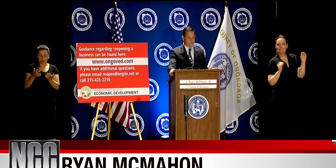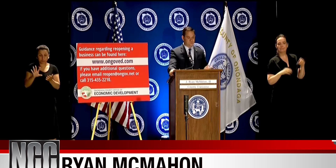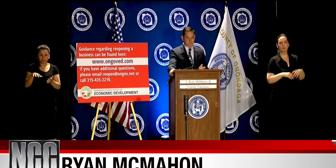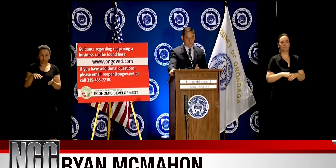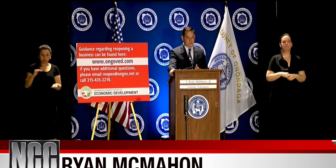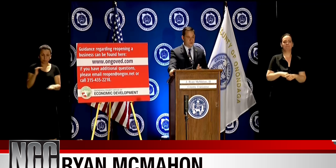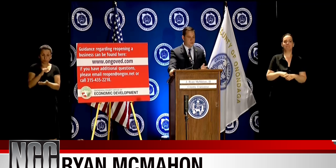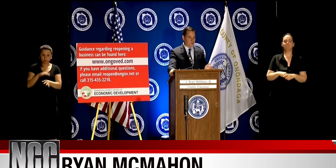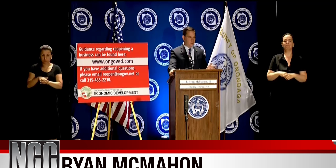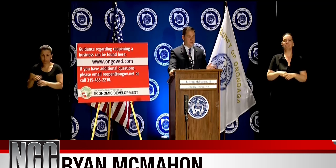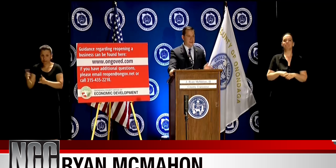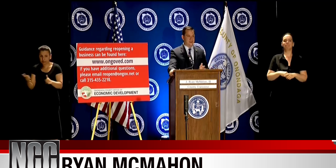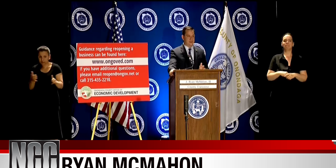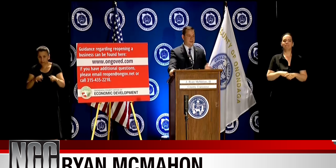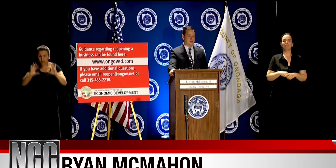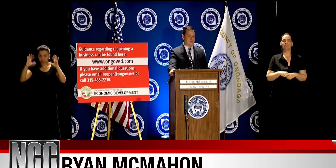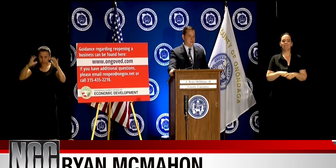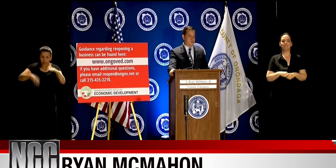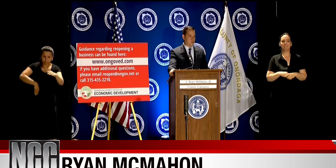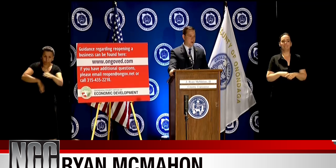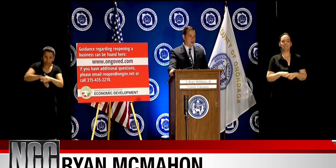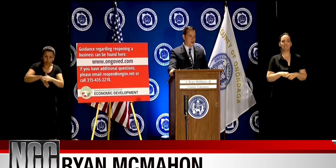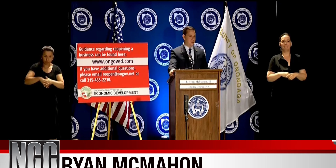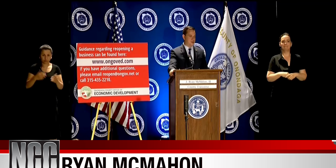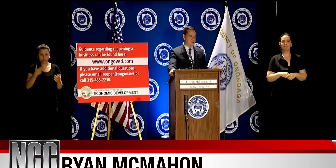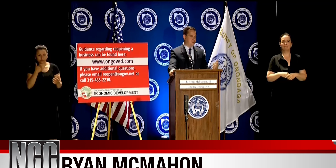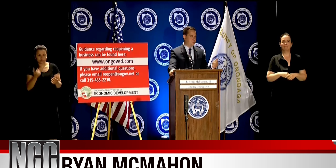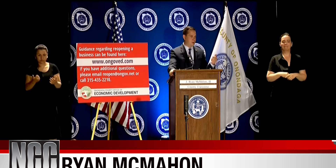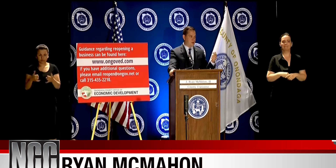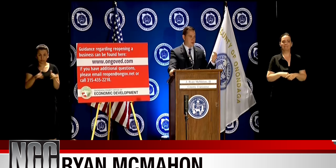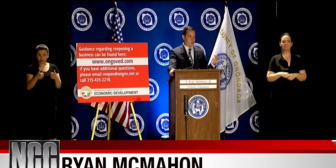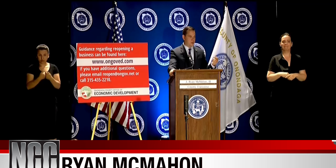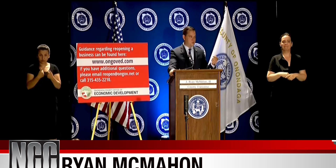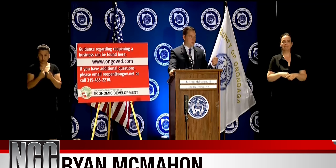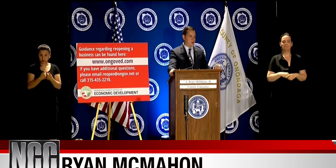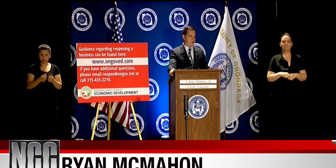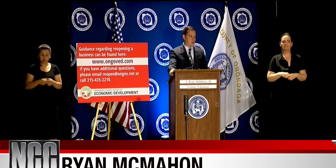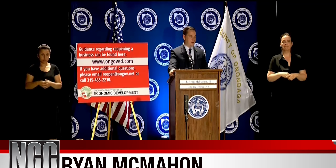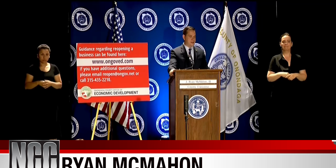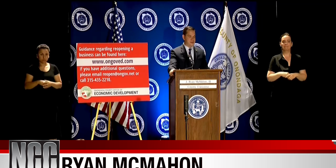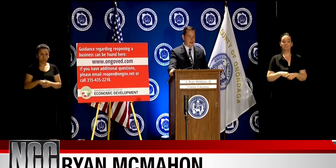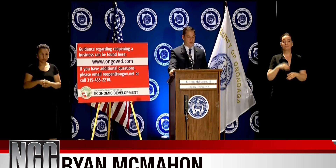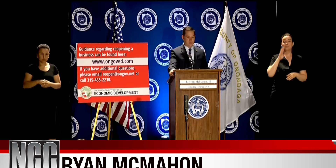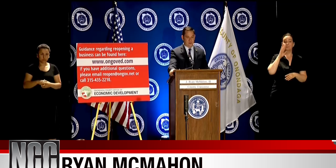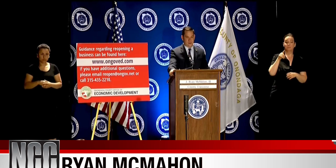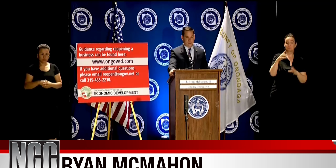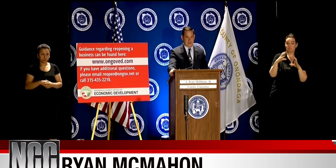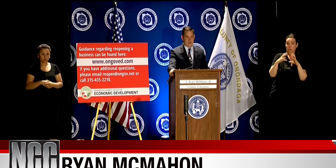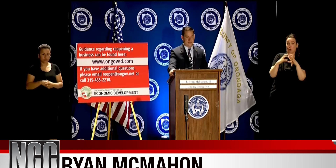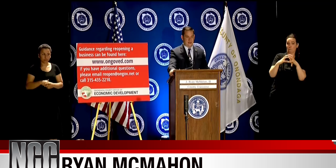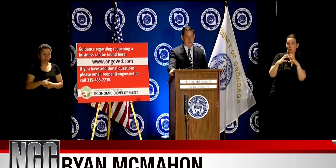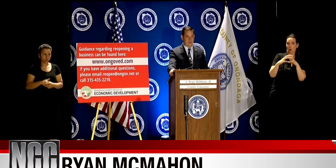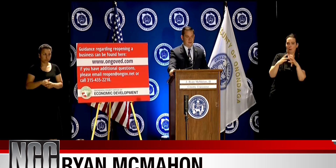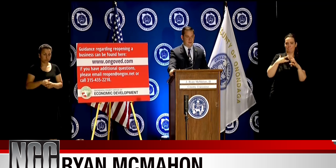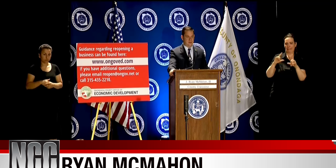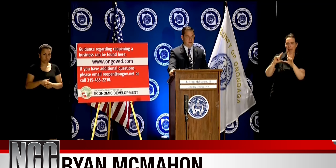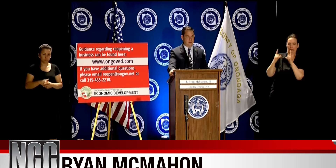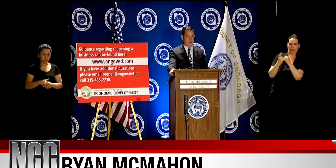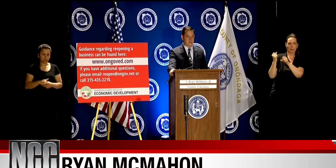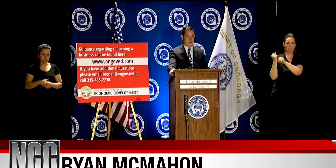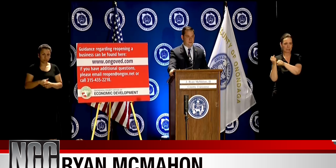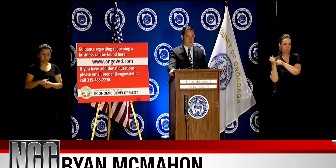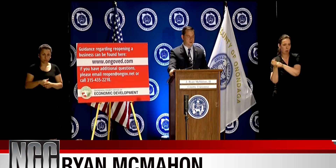where certainly there's a way, whether it's softball or baseball, soccer, that